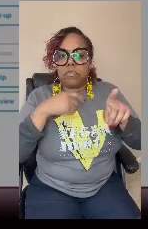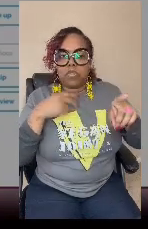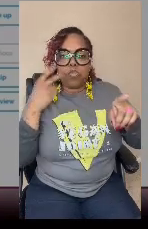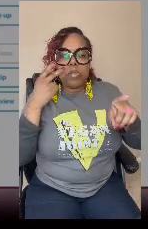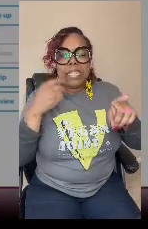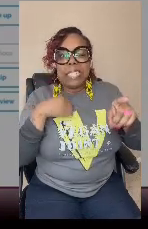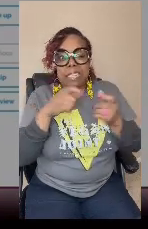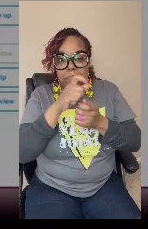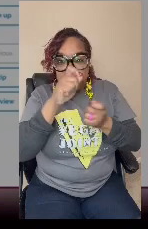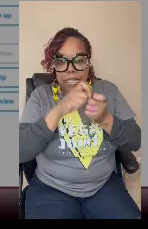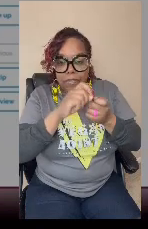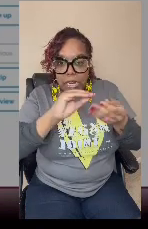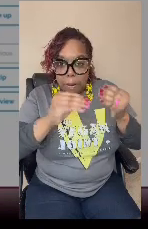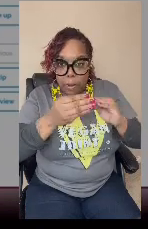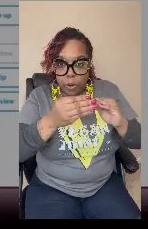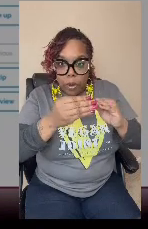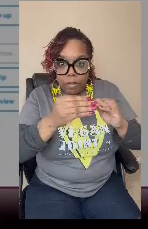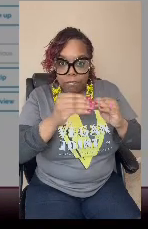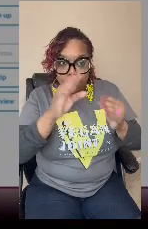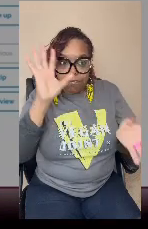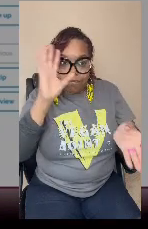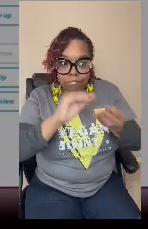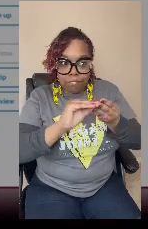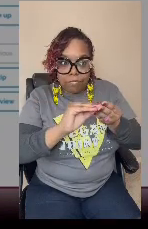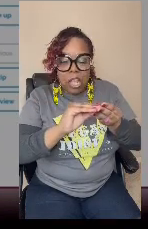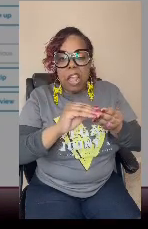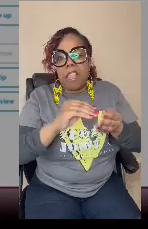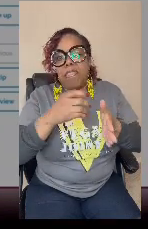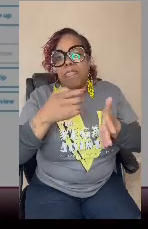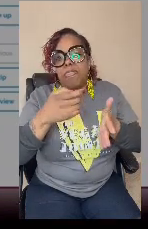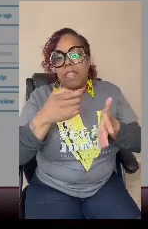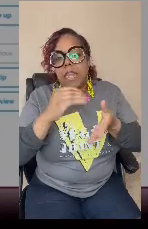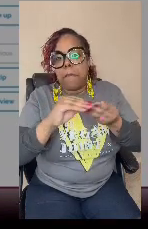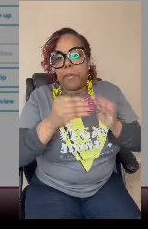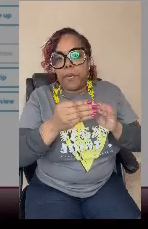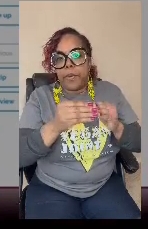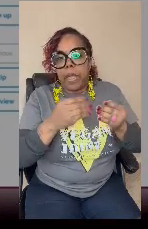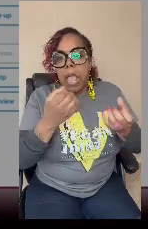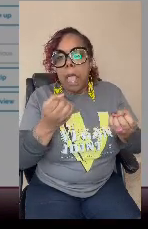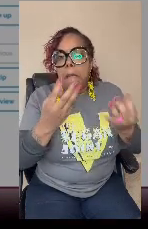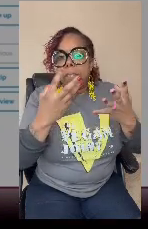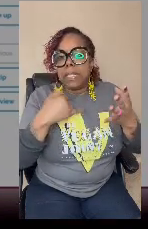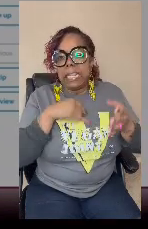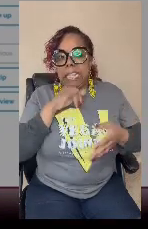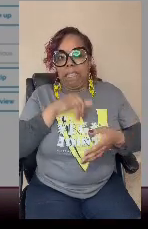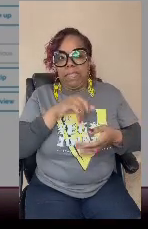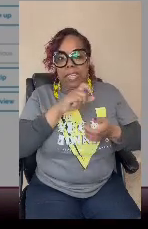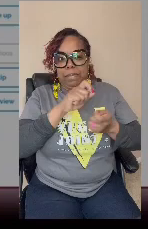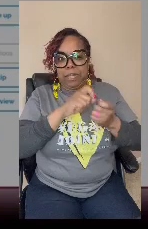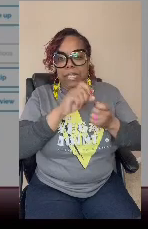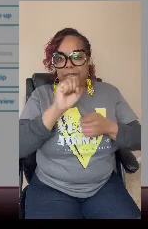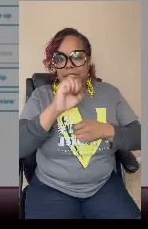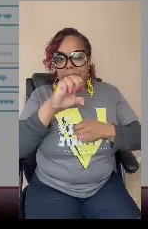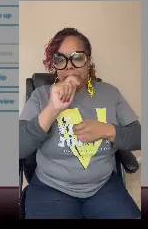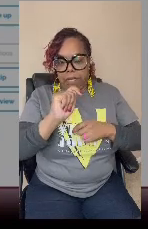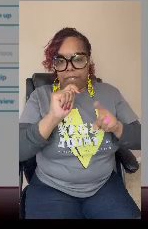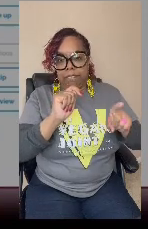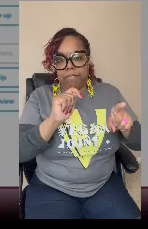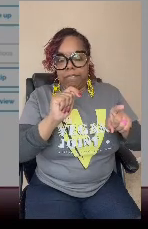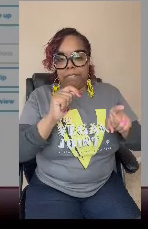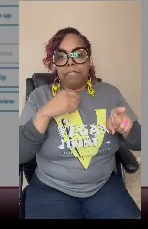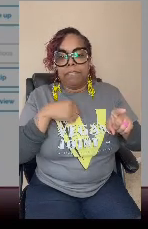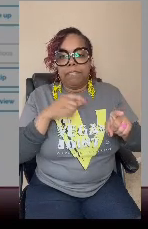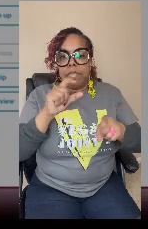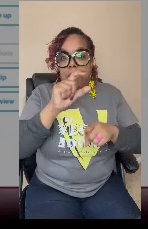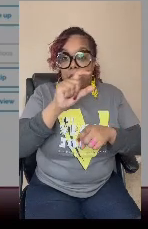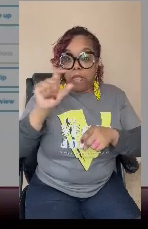are within that set. You do not usually see the preview here. This is just for preview purposes, so